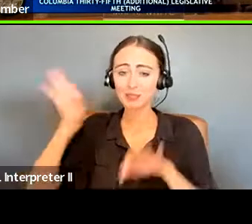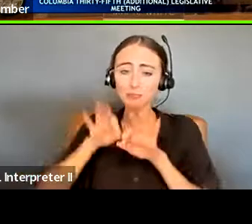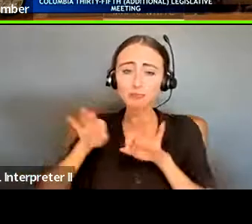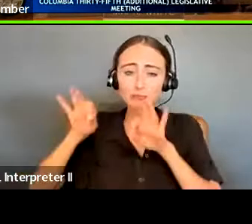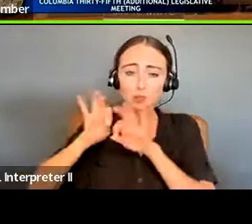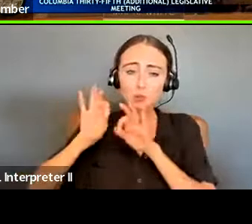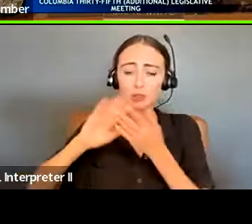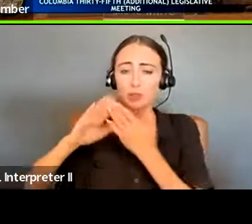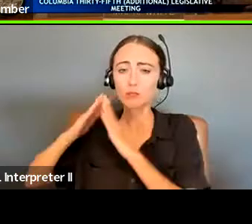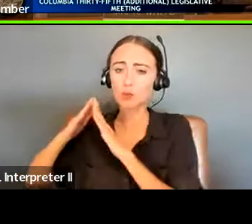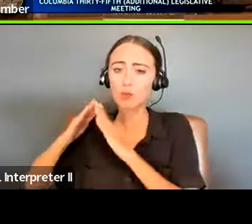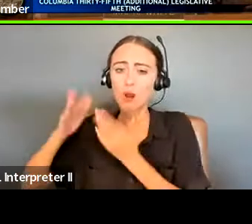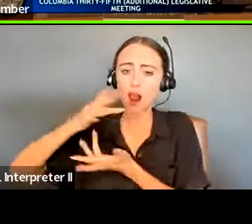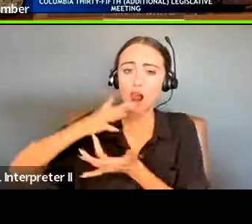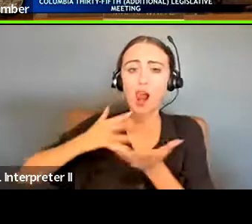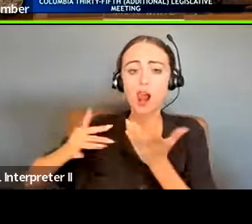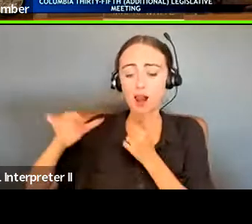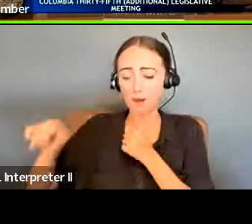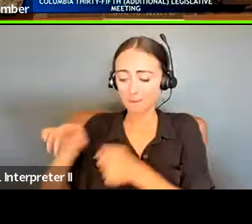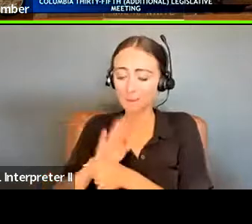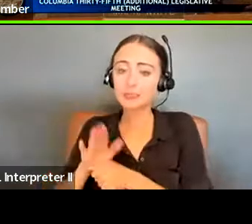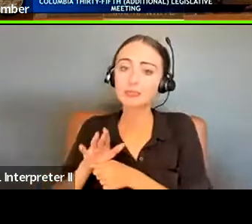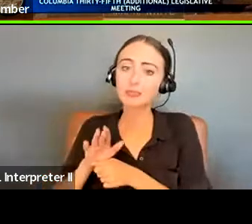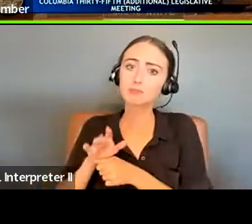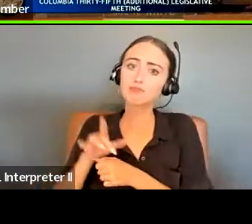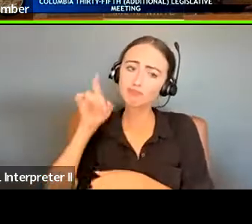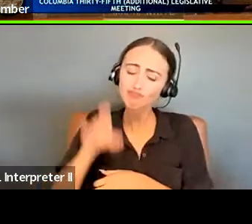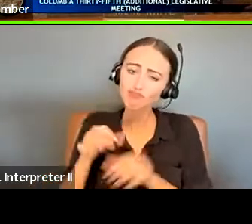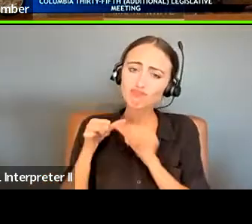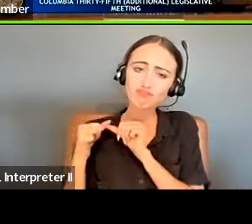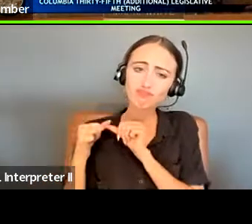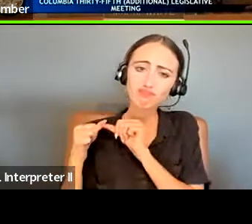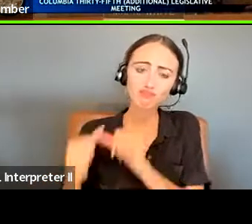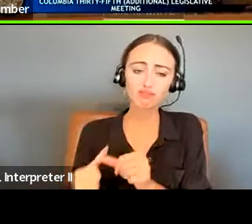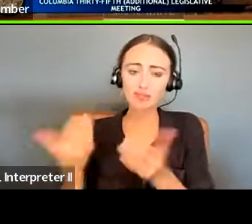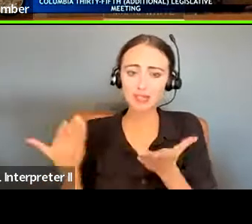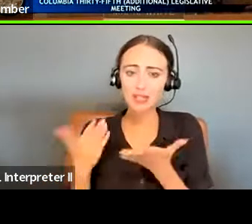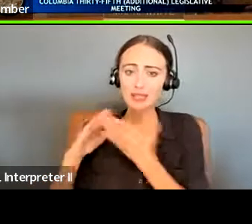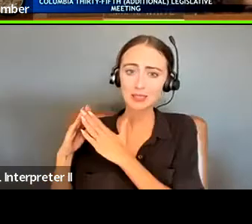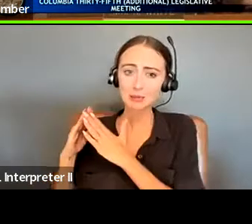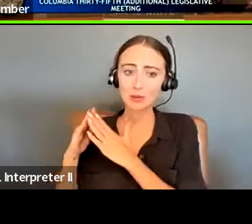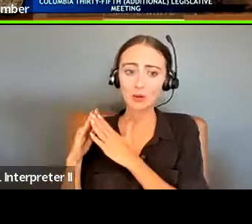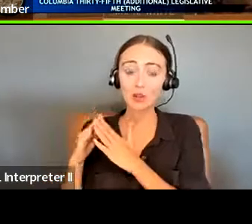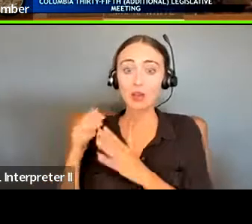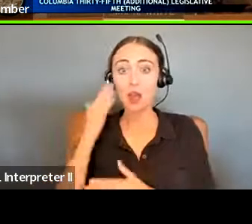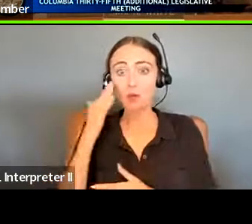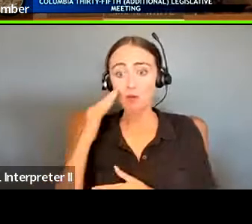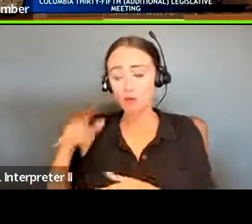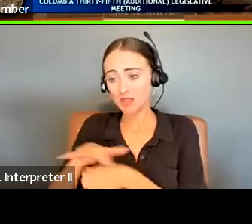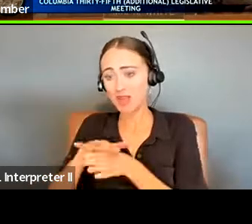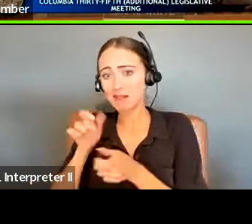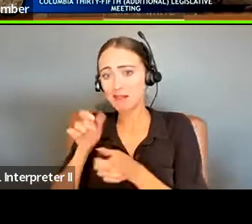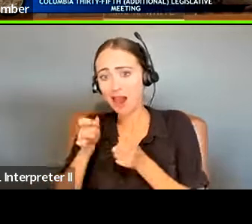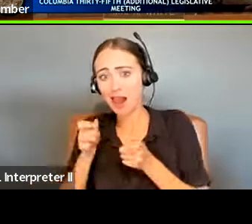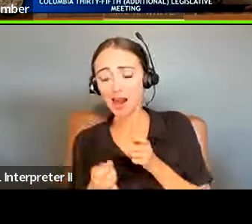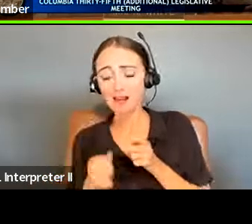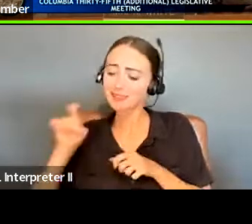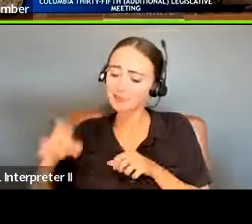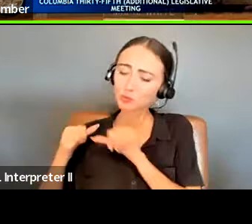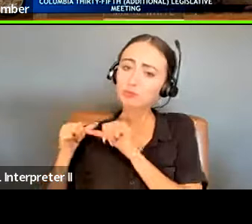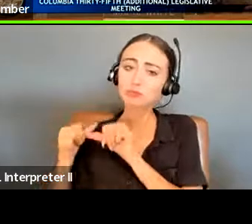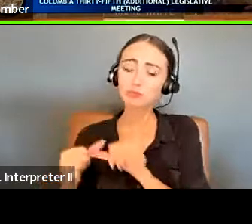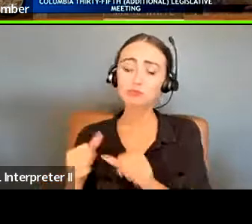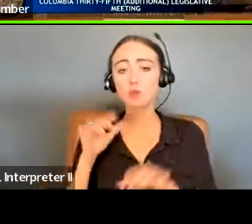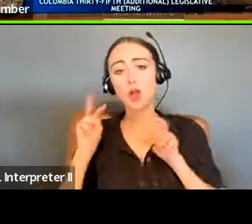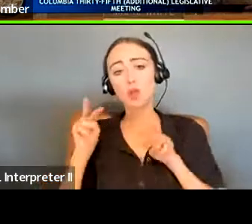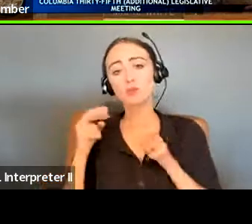hub and business is one that deserves to continue to stand in the neighborhood that is changing like much of the district. So I look forward to supporting this.